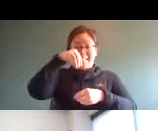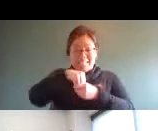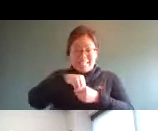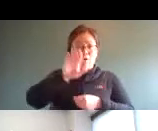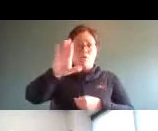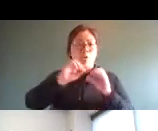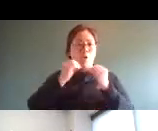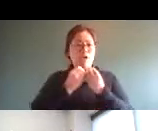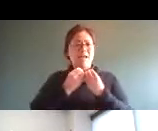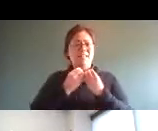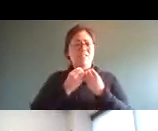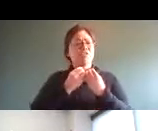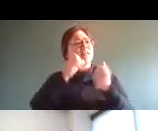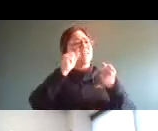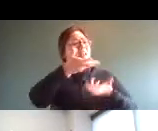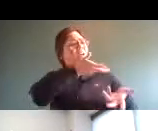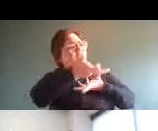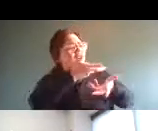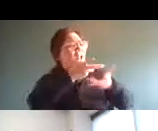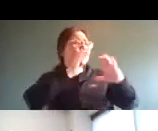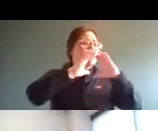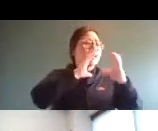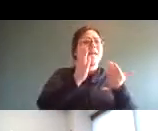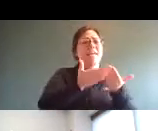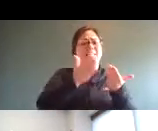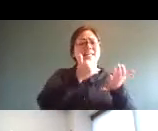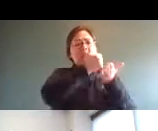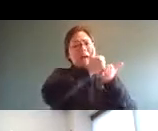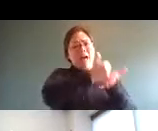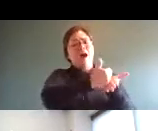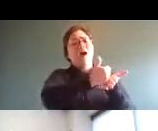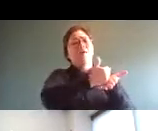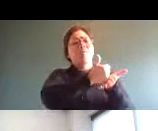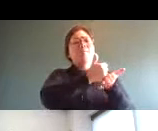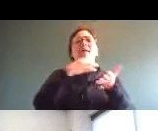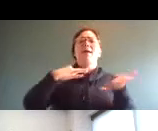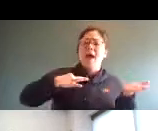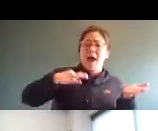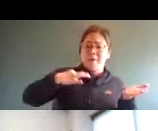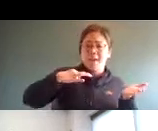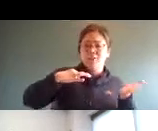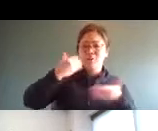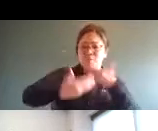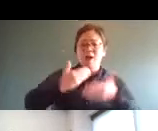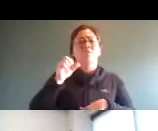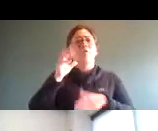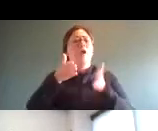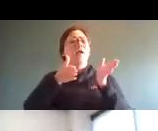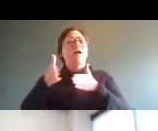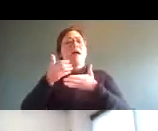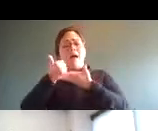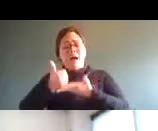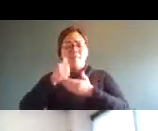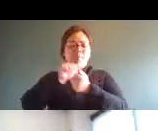they can easily communicate with and can help get them through either the application process, help them through an orientation